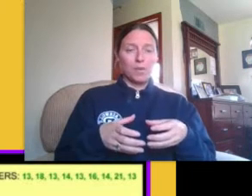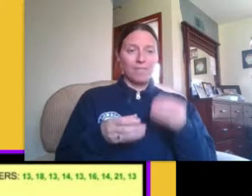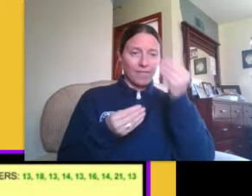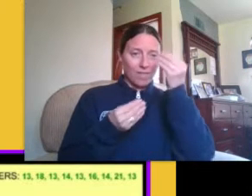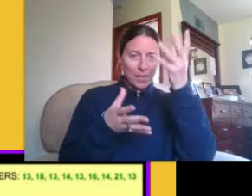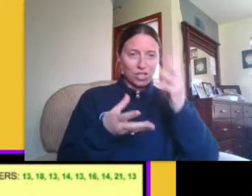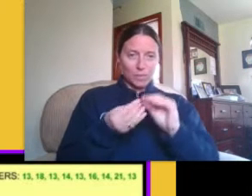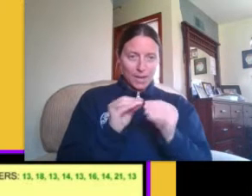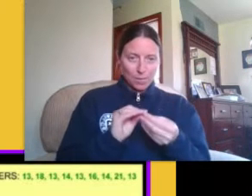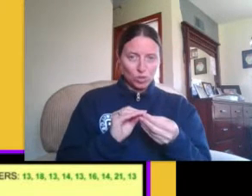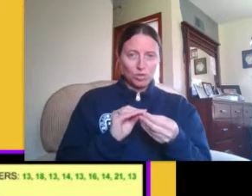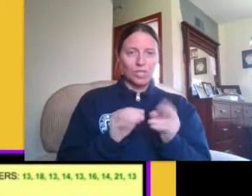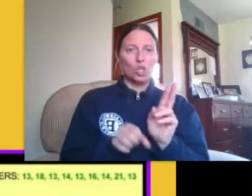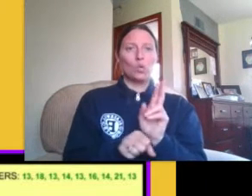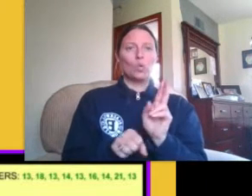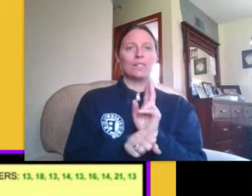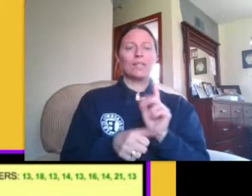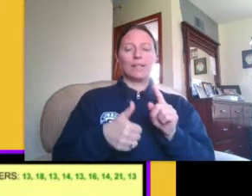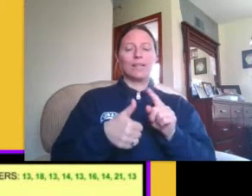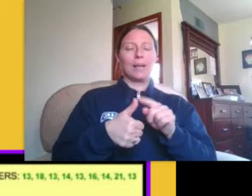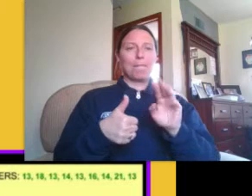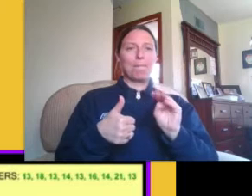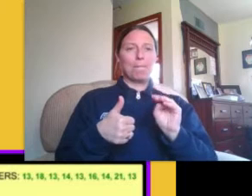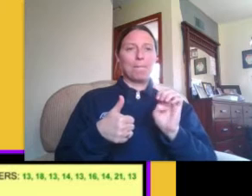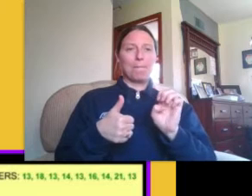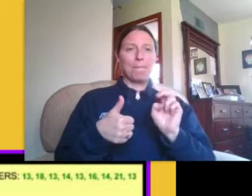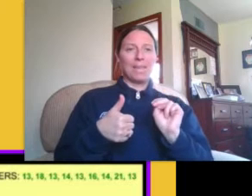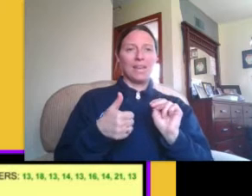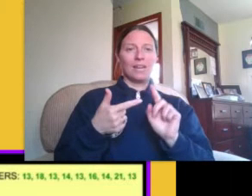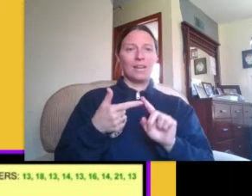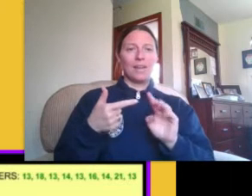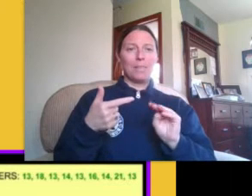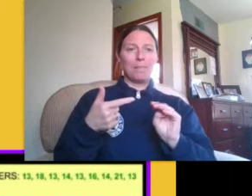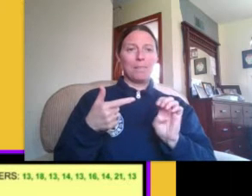data using mean, median, and mode.